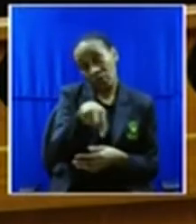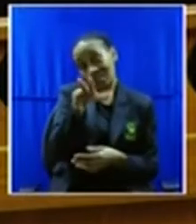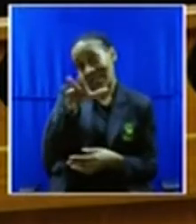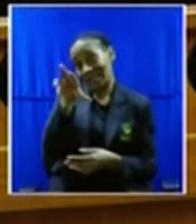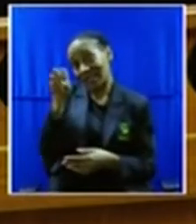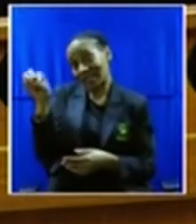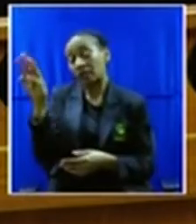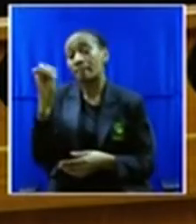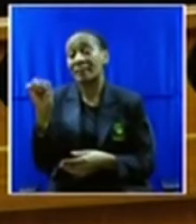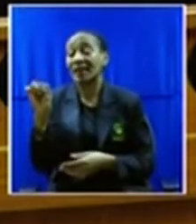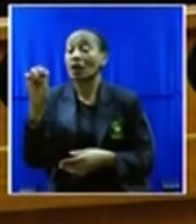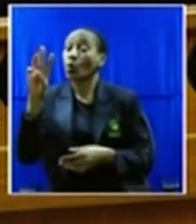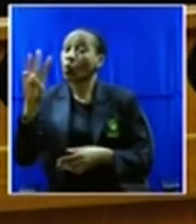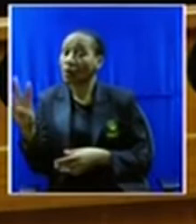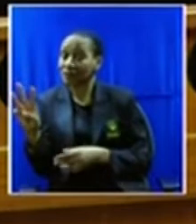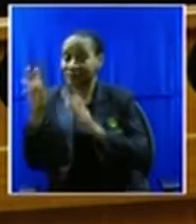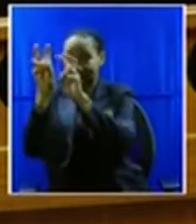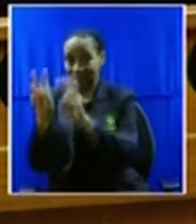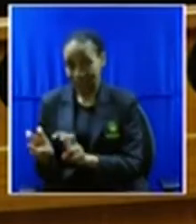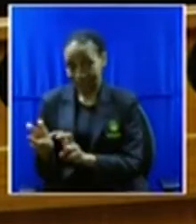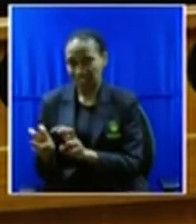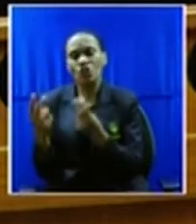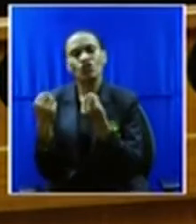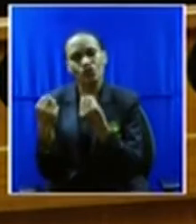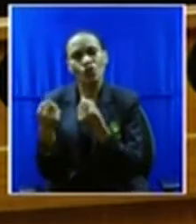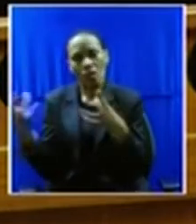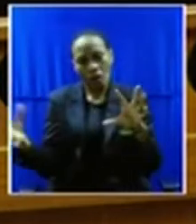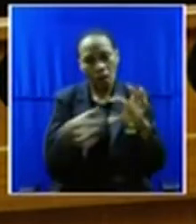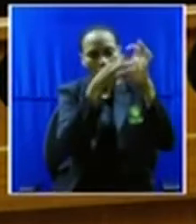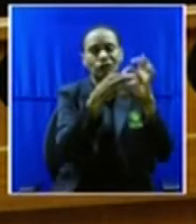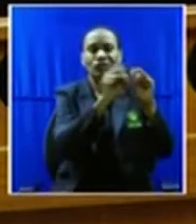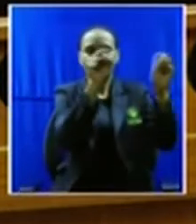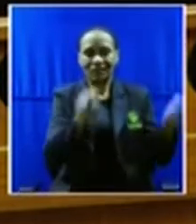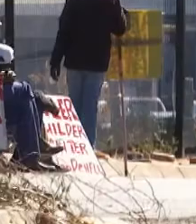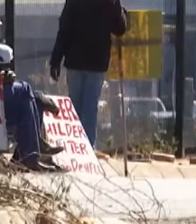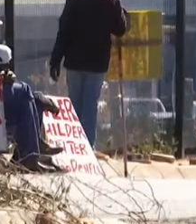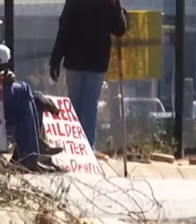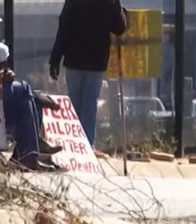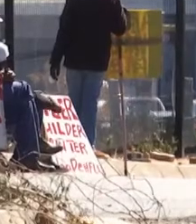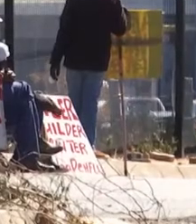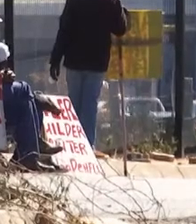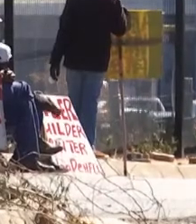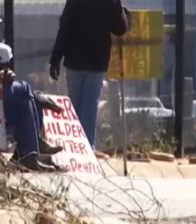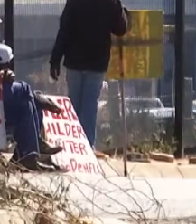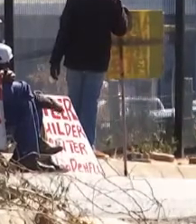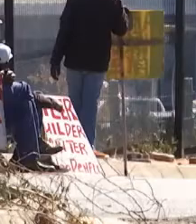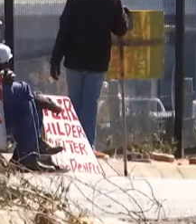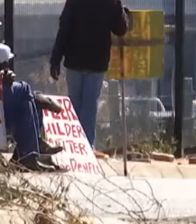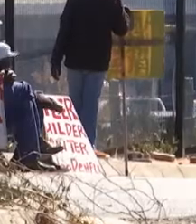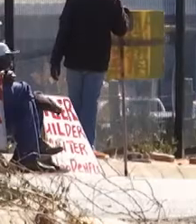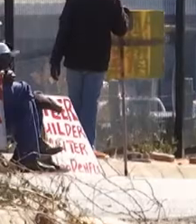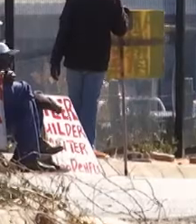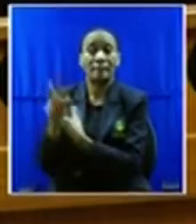megawatts of new generation capacity into the system by 2022. Die plan is ook op